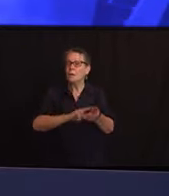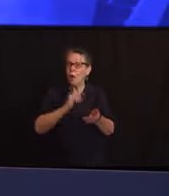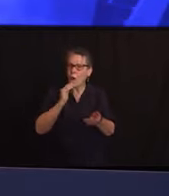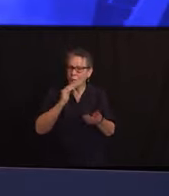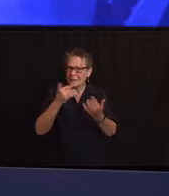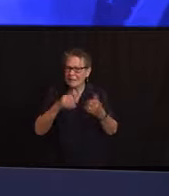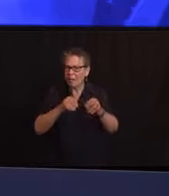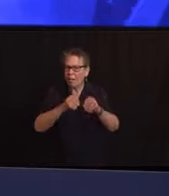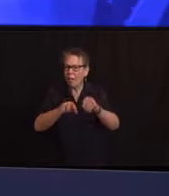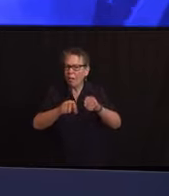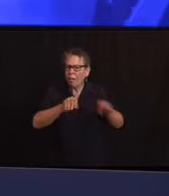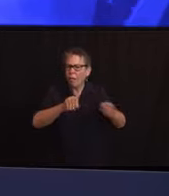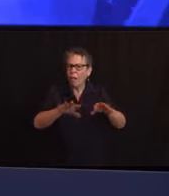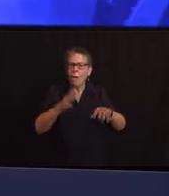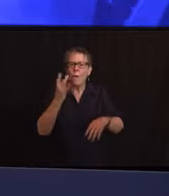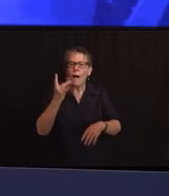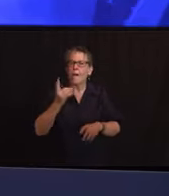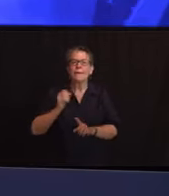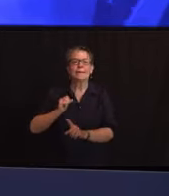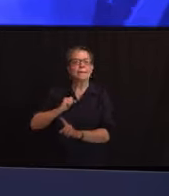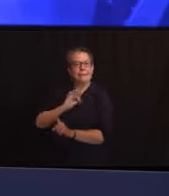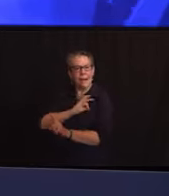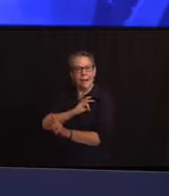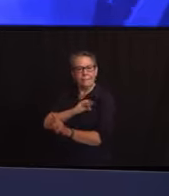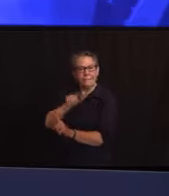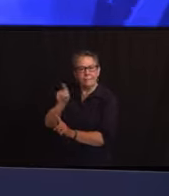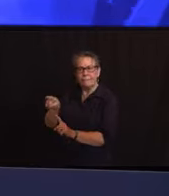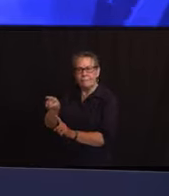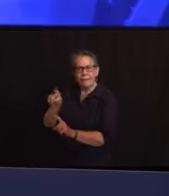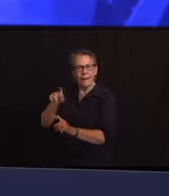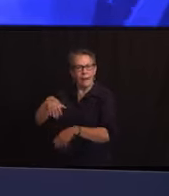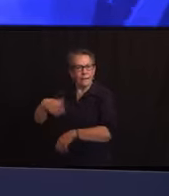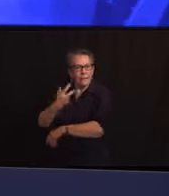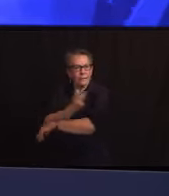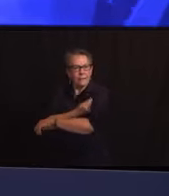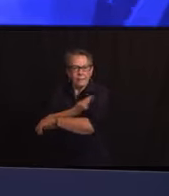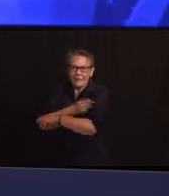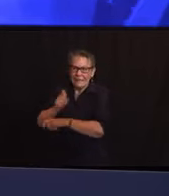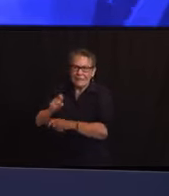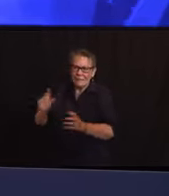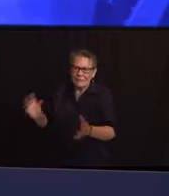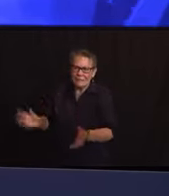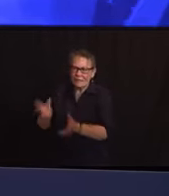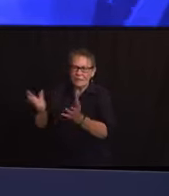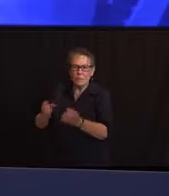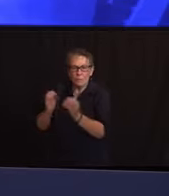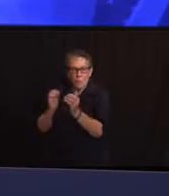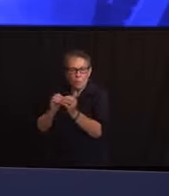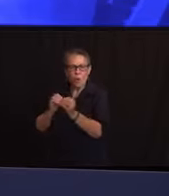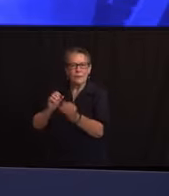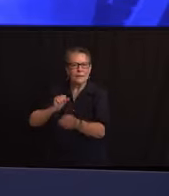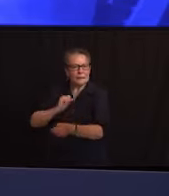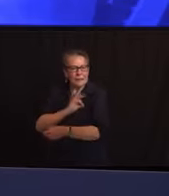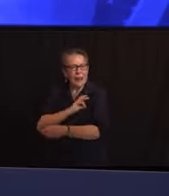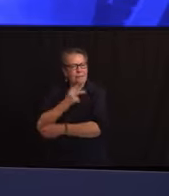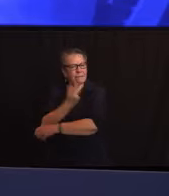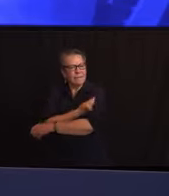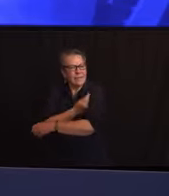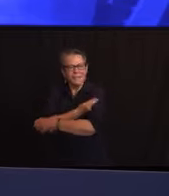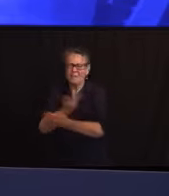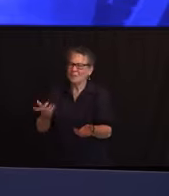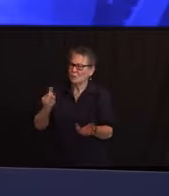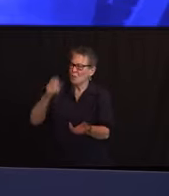families or guardians to know the rates of vaccination at their facilities. The daily percent